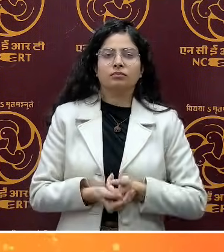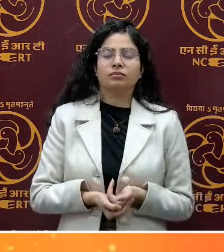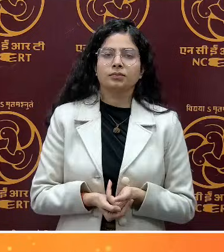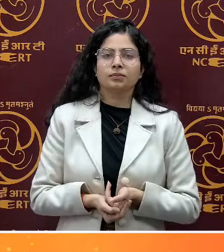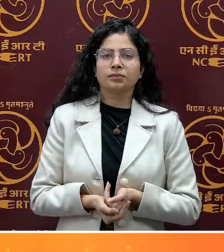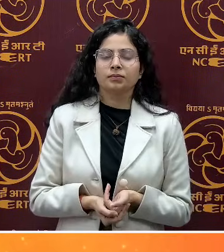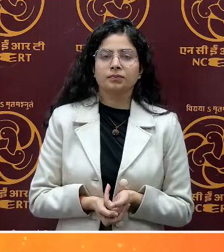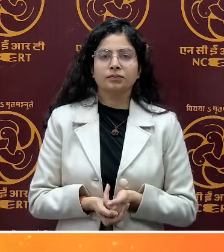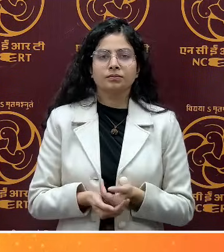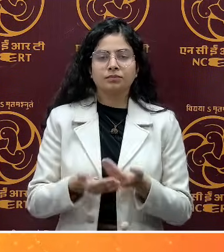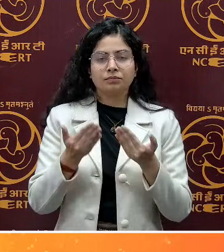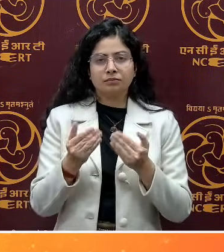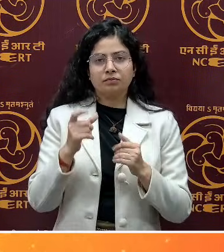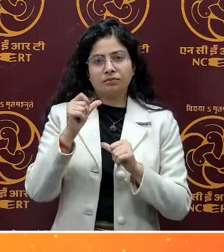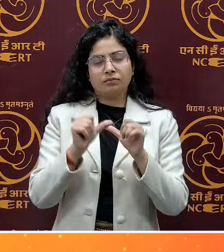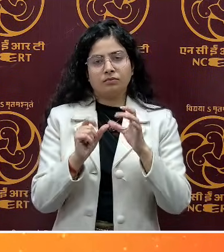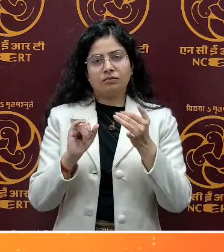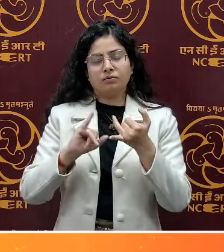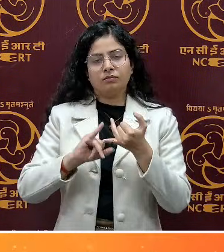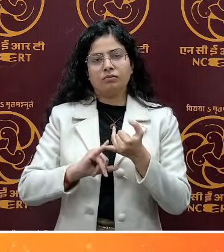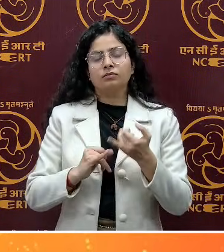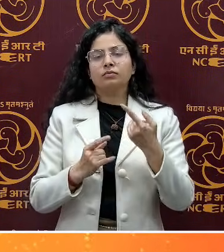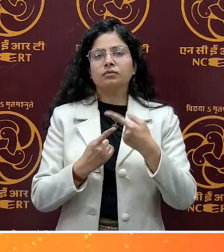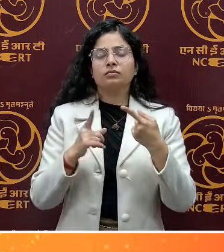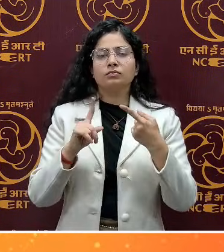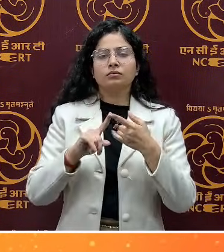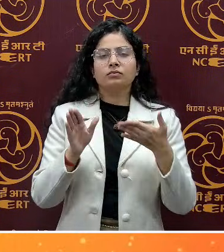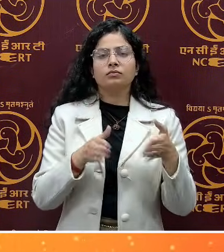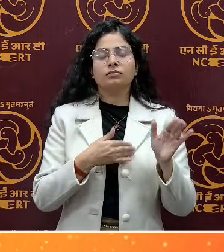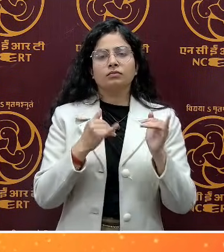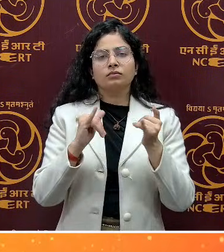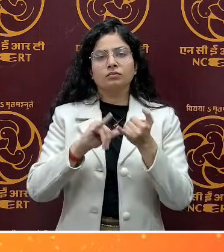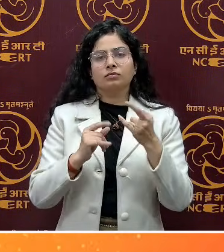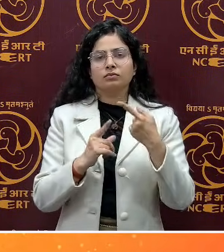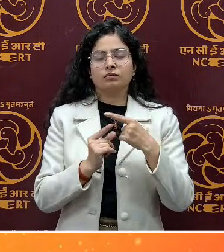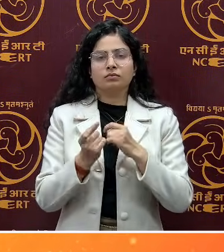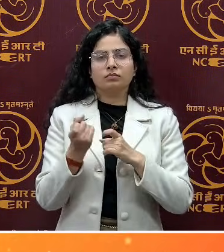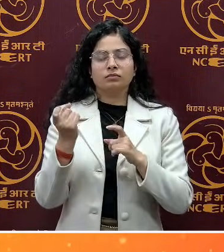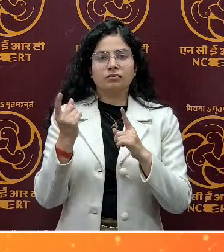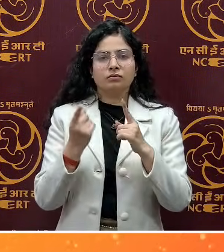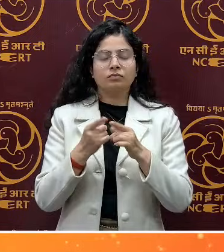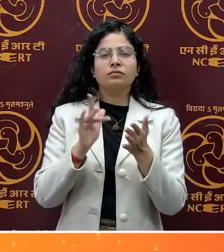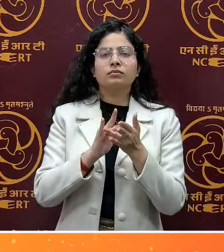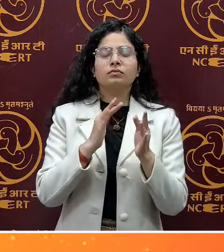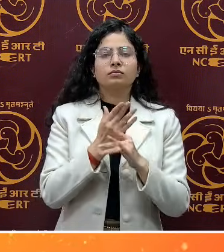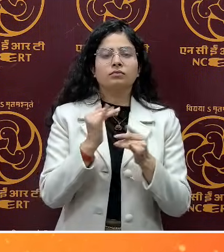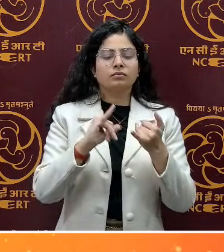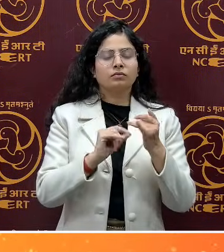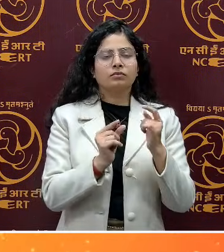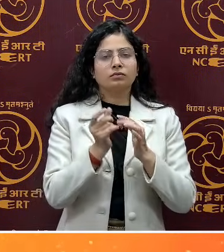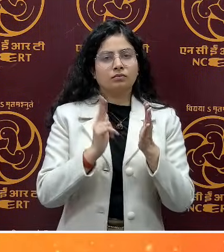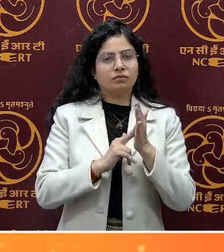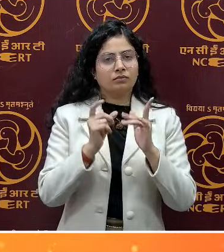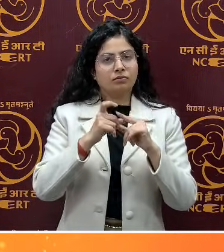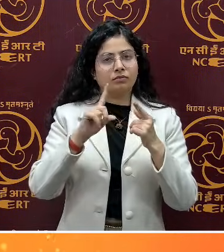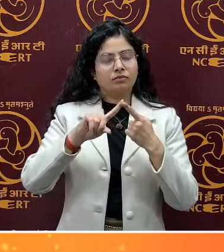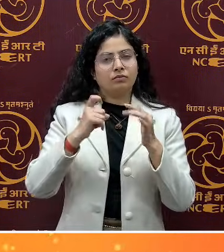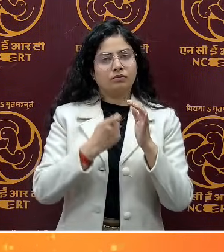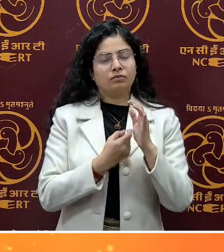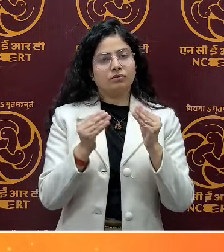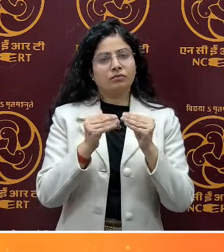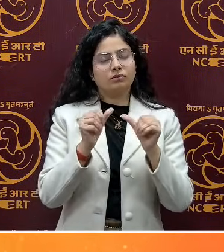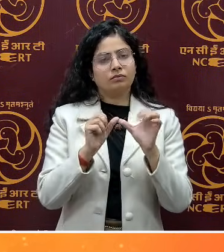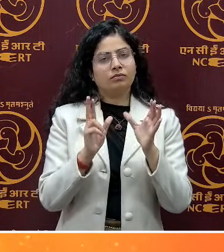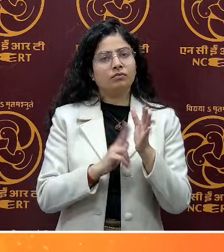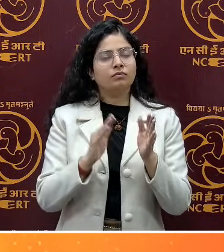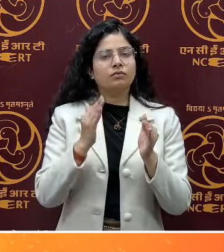So one of the case studies of Sundarban is there. So this is one of the threatened ecosystem. So why